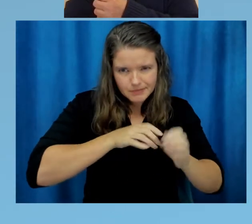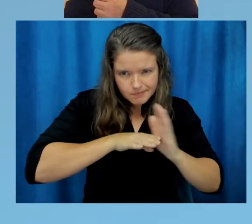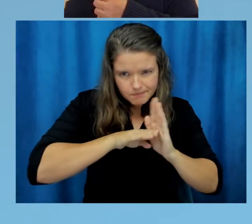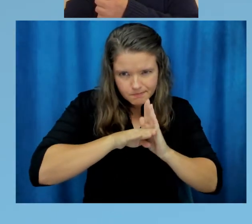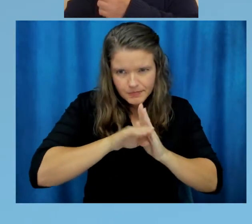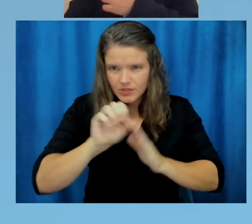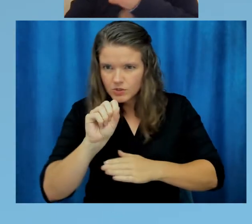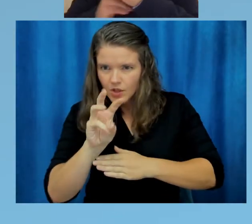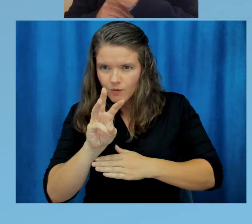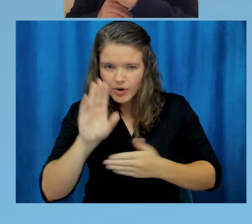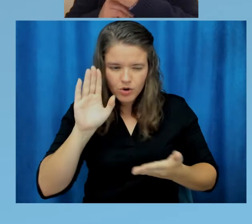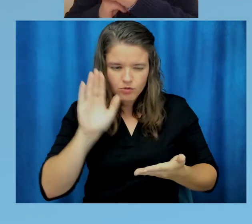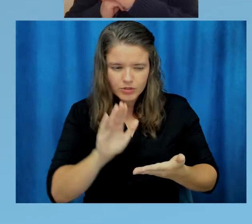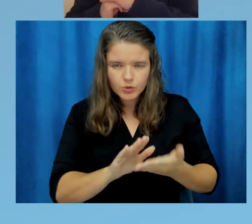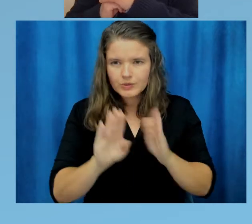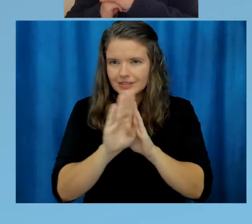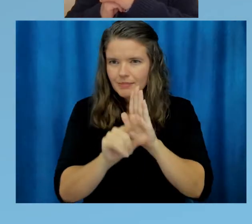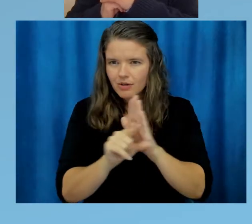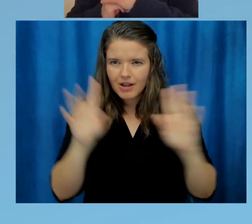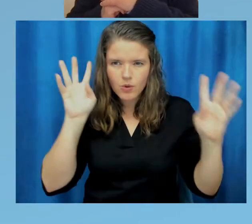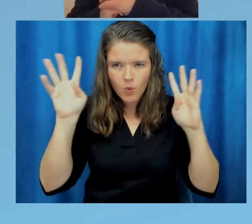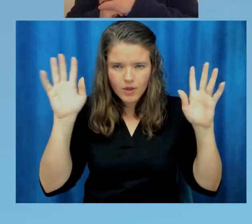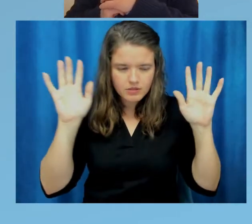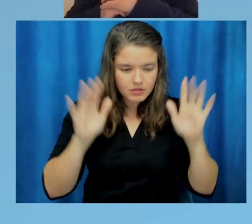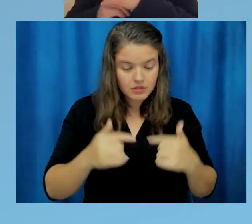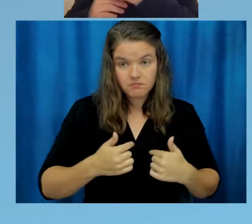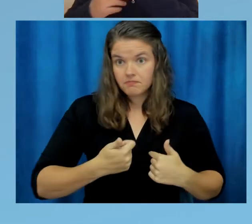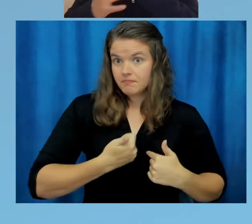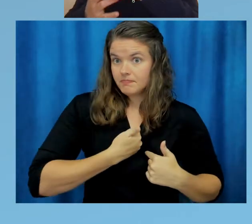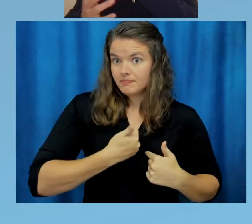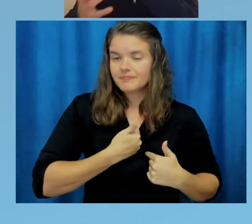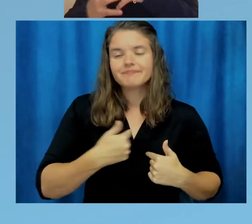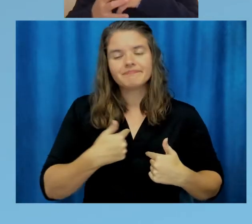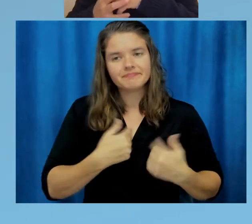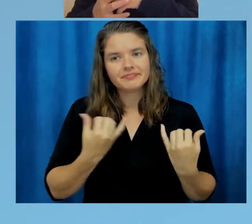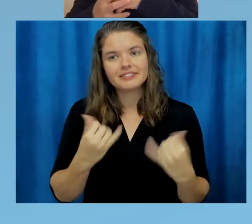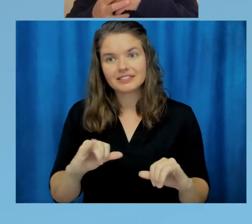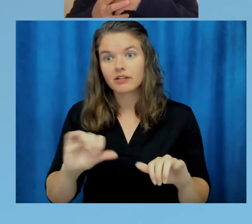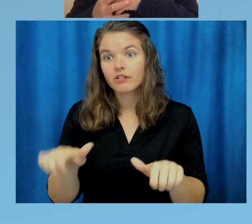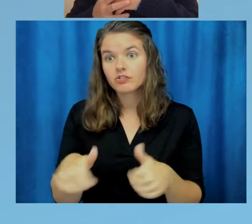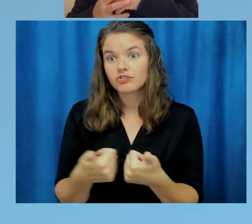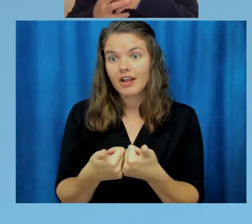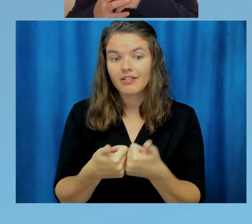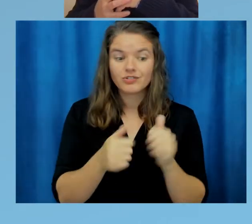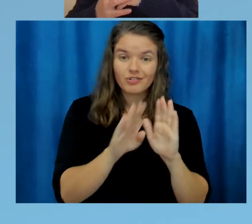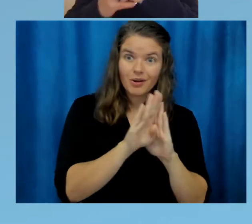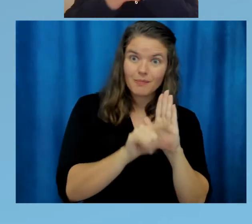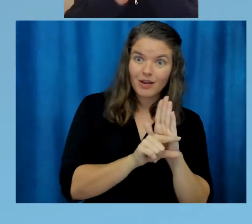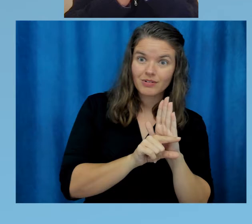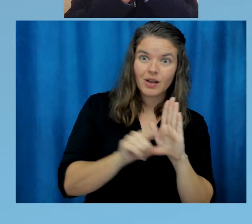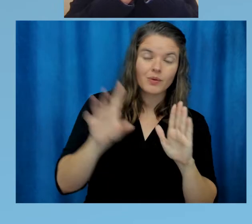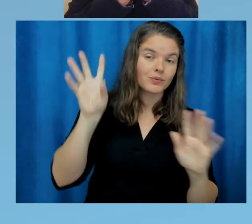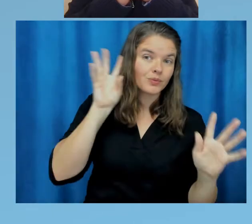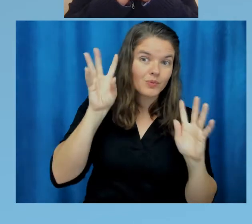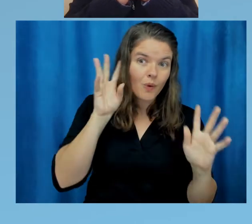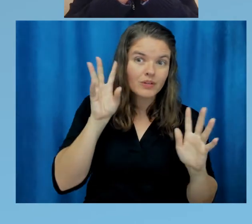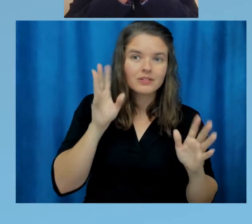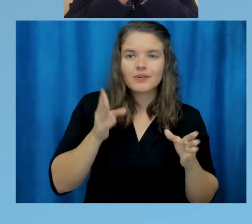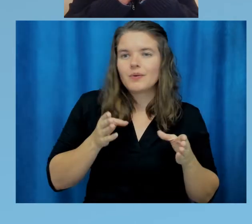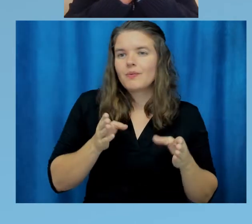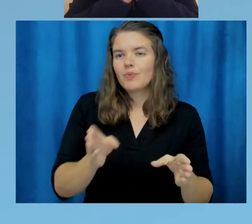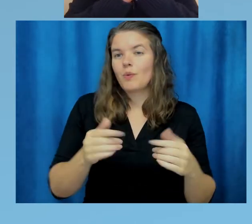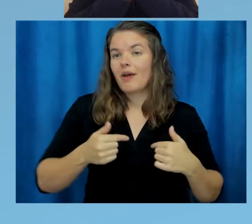developing software to help reduce the background noise, I myself still have the challenges when there's background